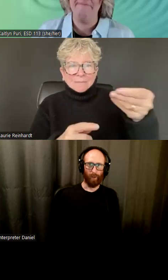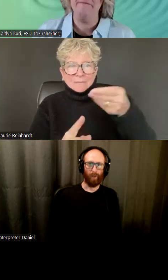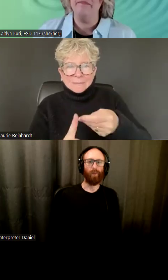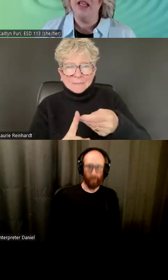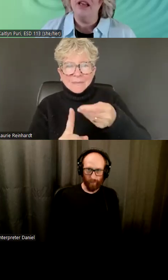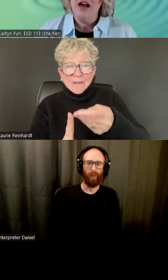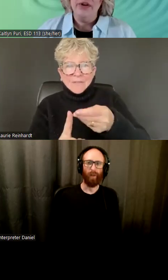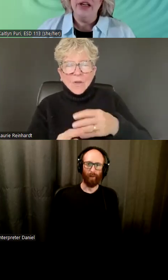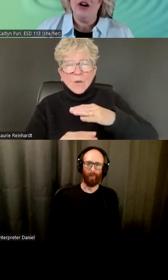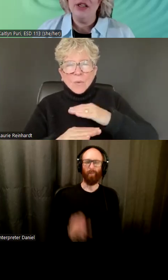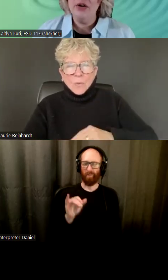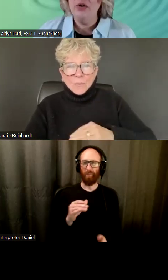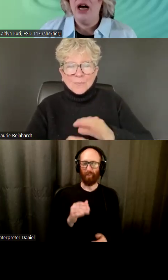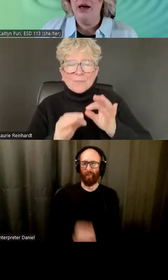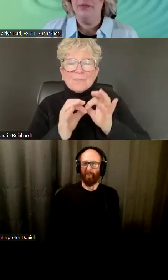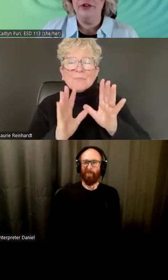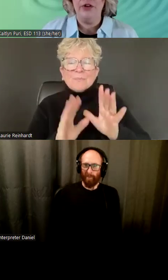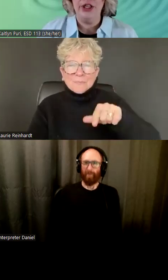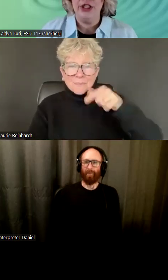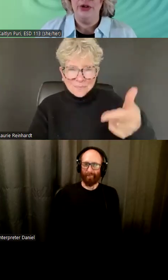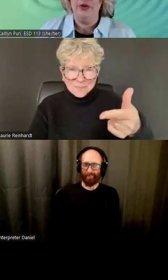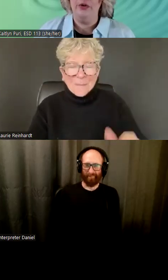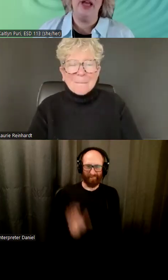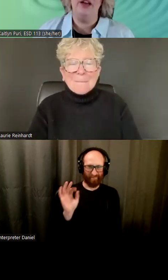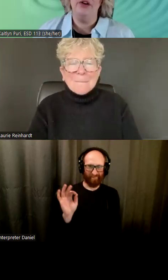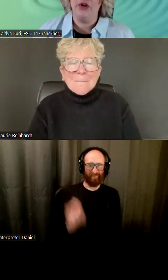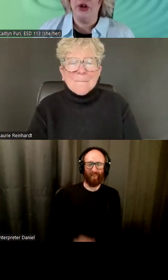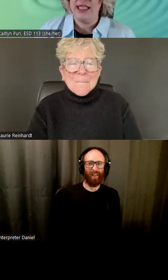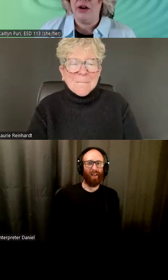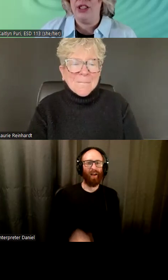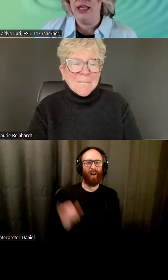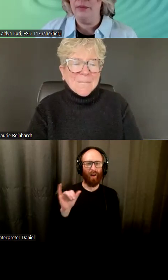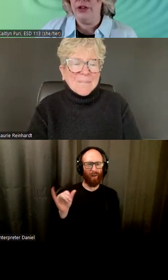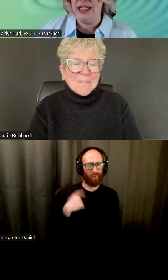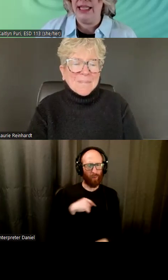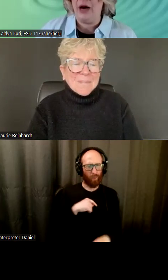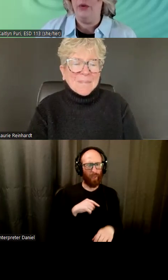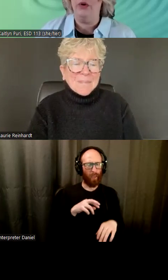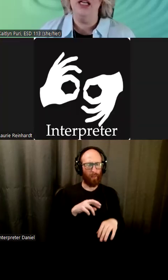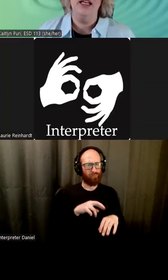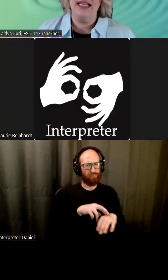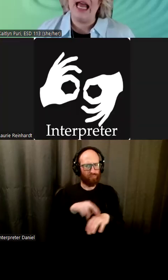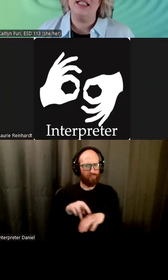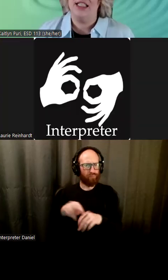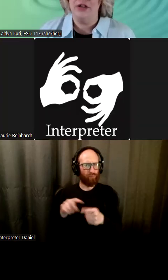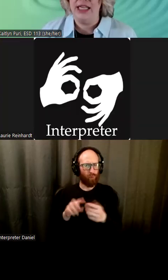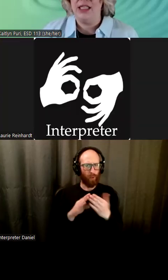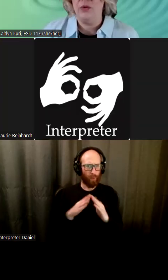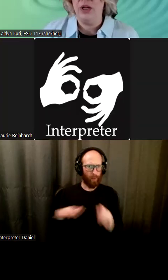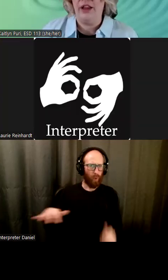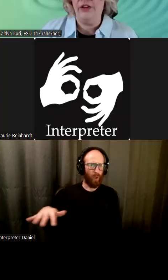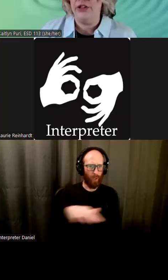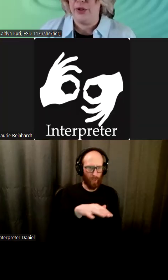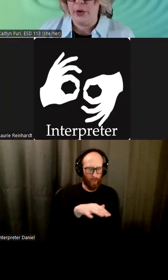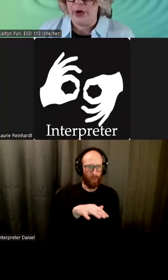make. We also prefer to make referrals out to community that will connect students